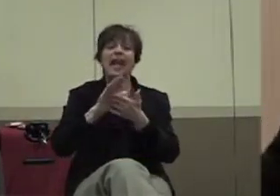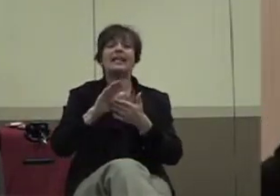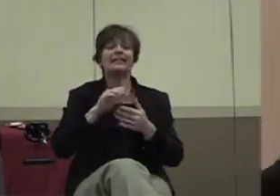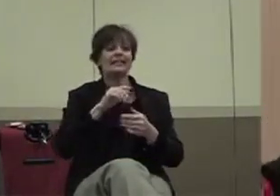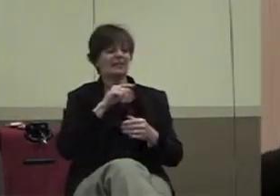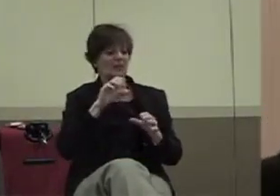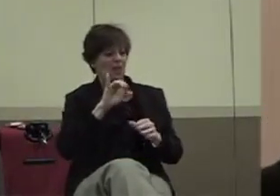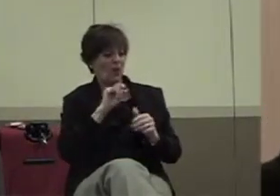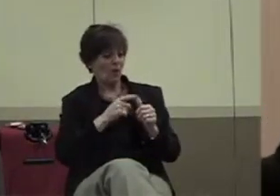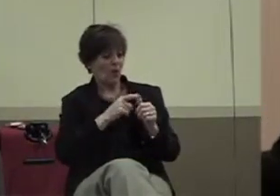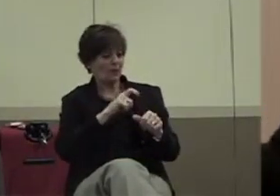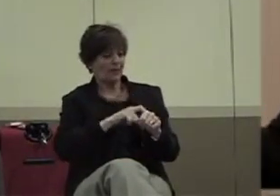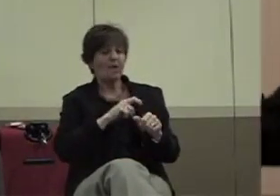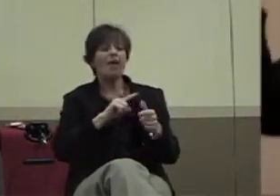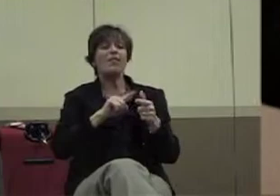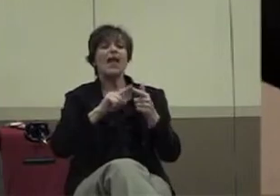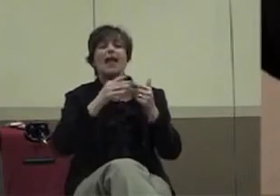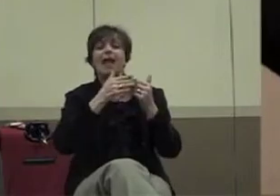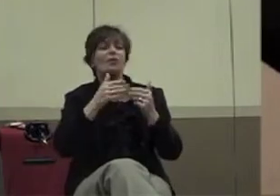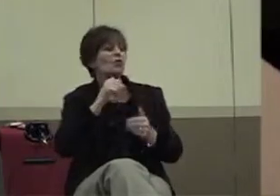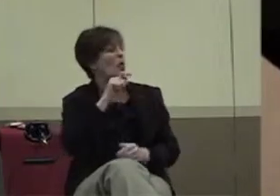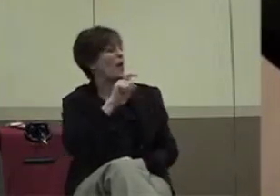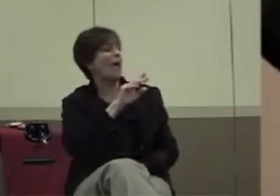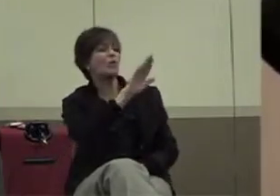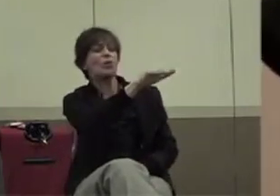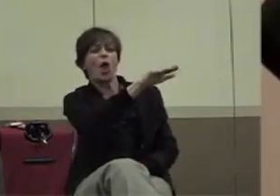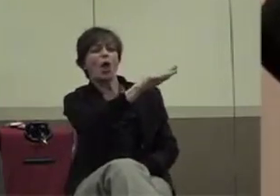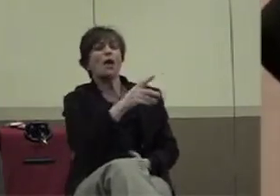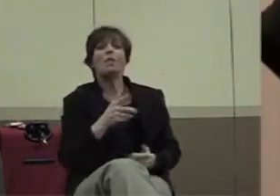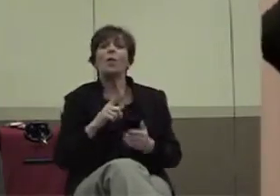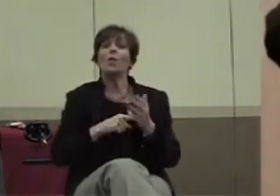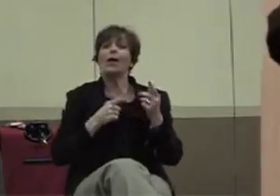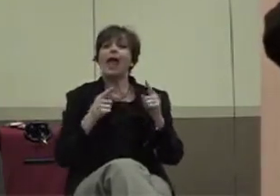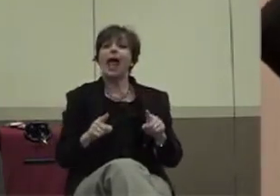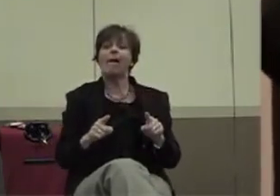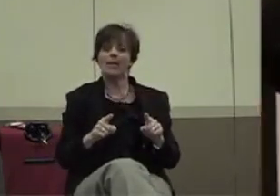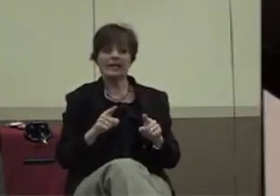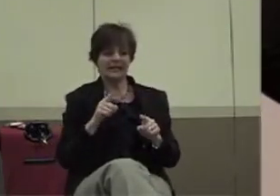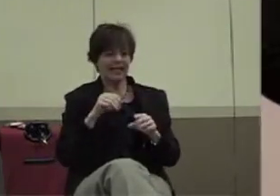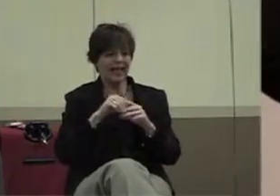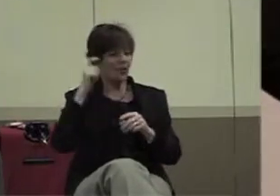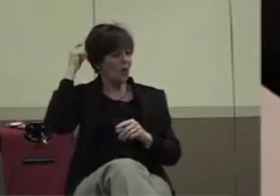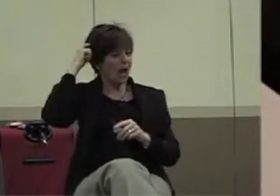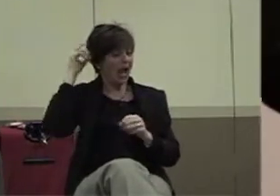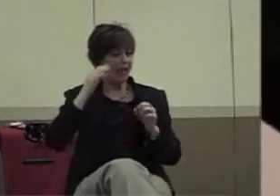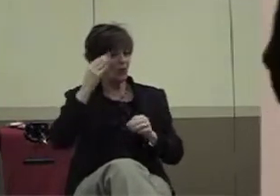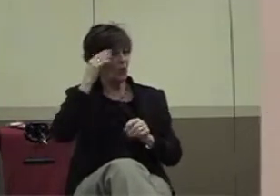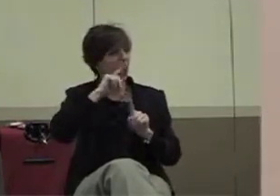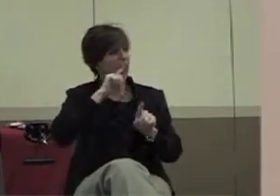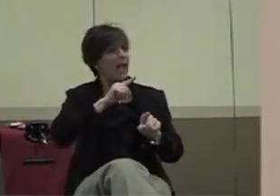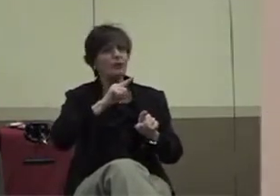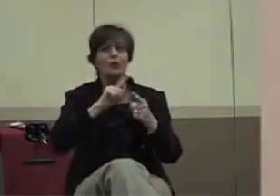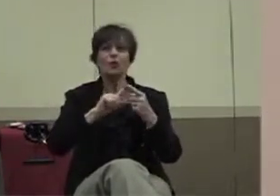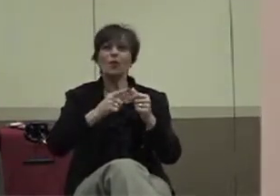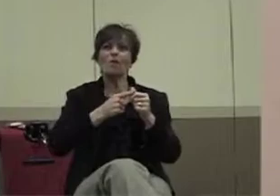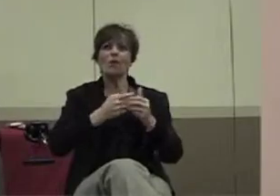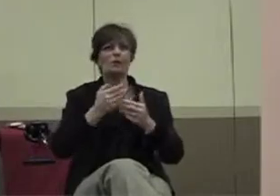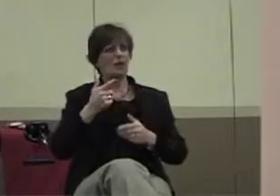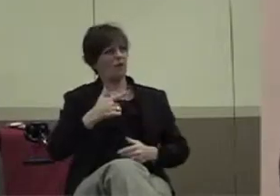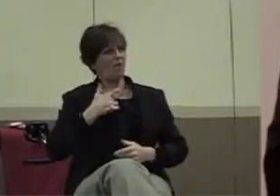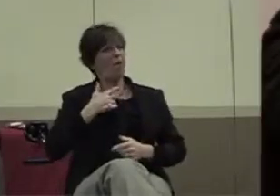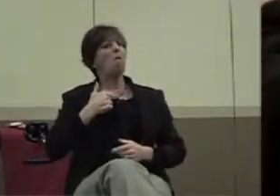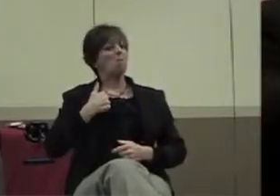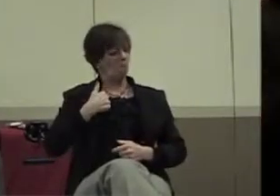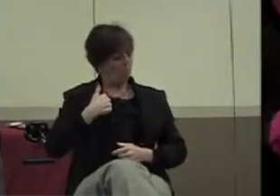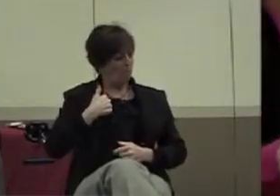then after that, you don't even have to call on them because what happens in your head if you know the answer to the first thing? You feel like you can do the second thing and the third